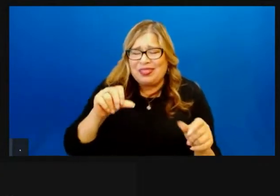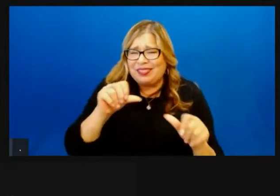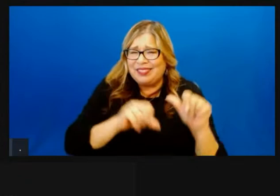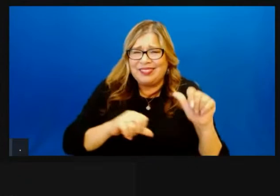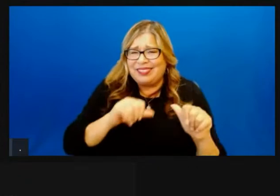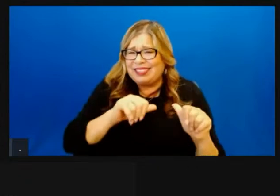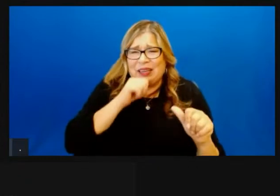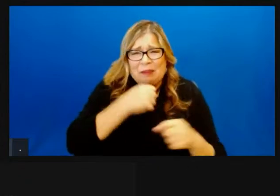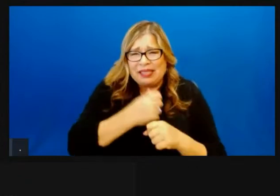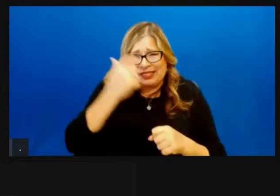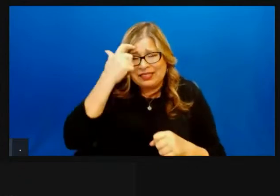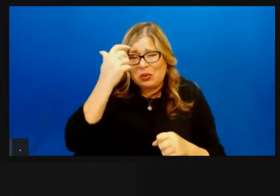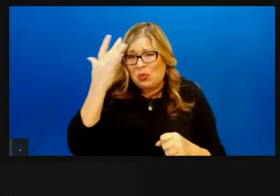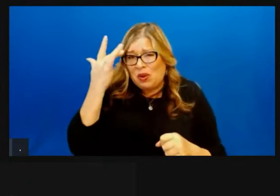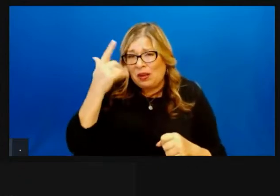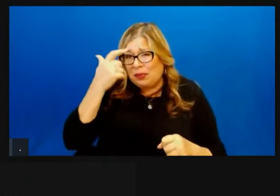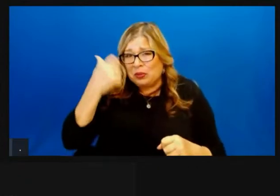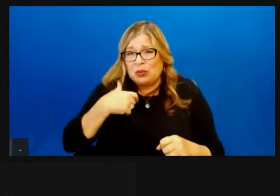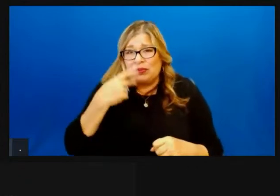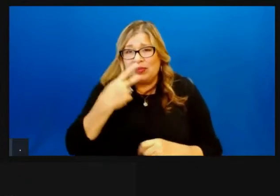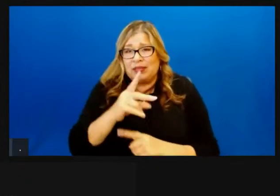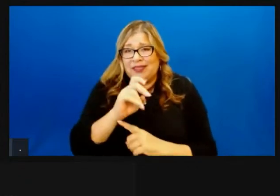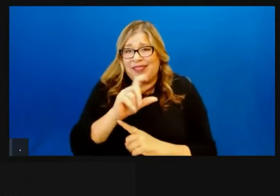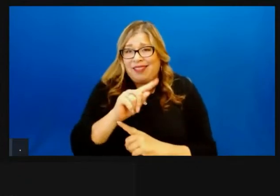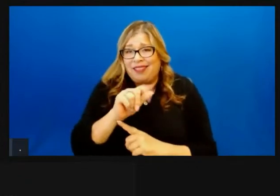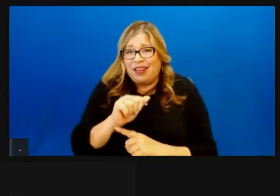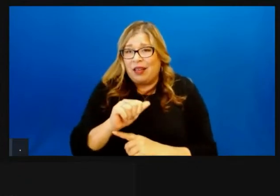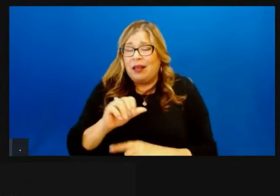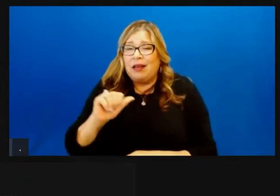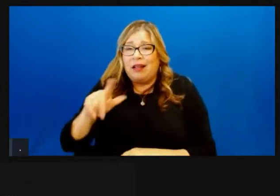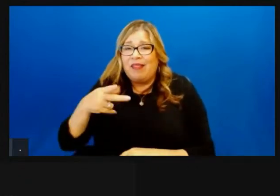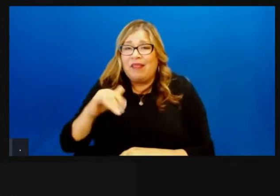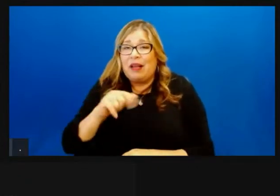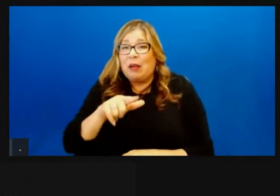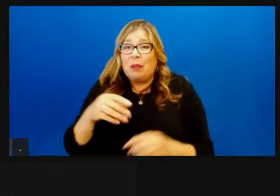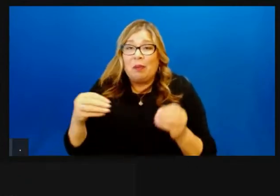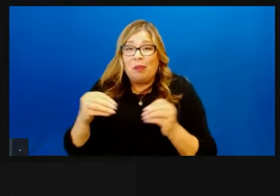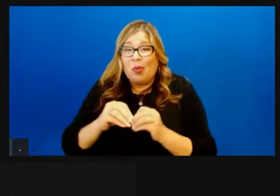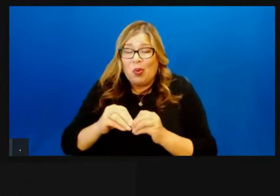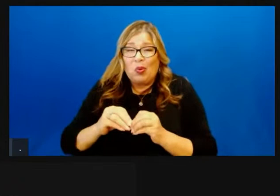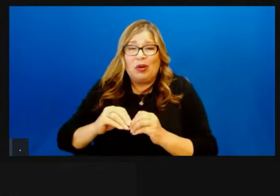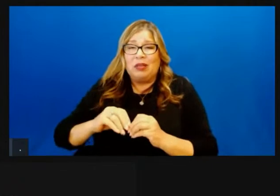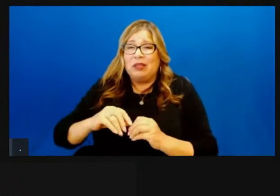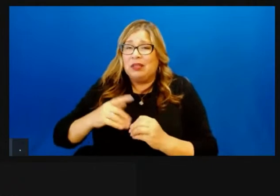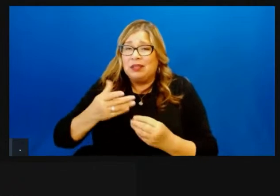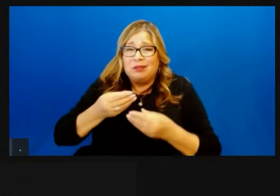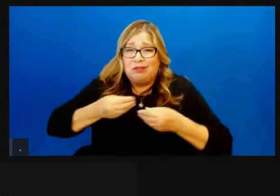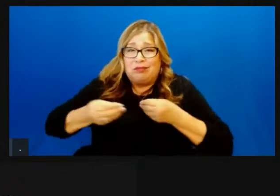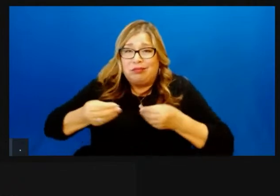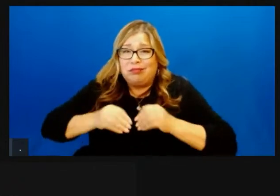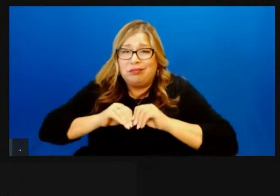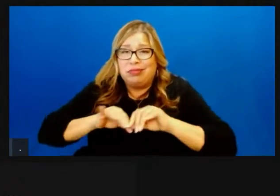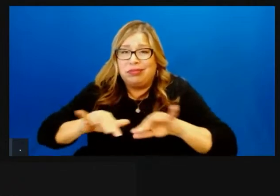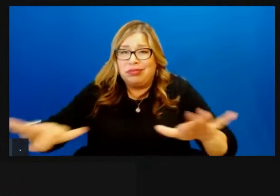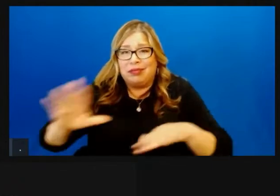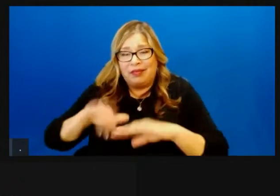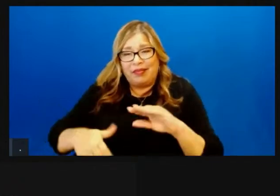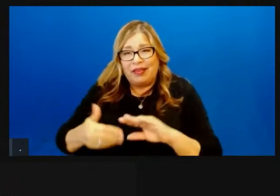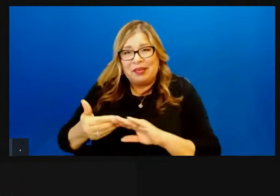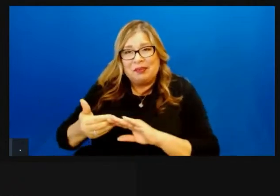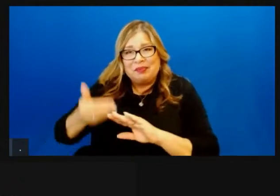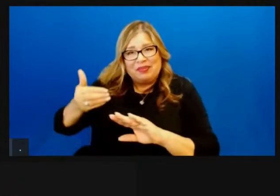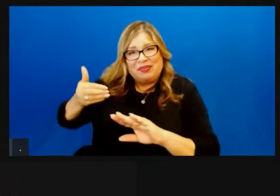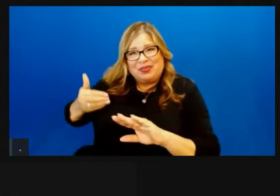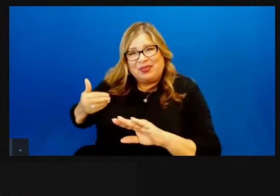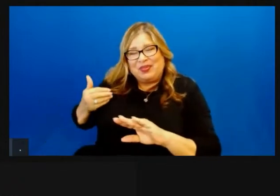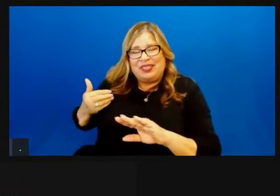and Alpha were more virulent, more transmissible than prior variants. So I think